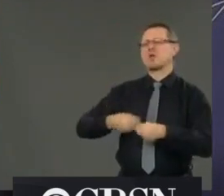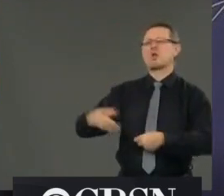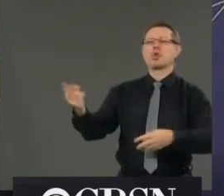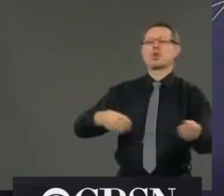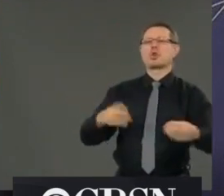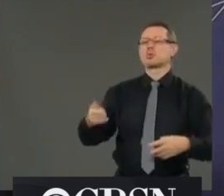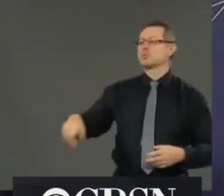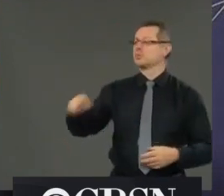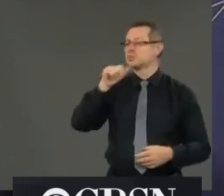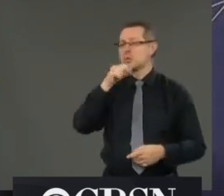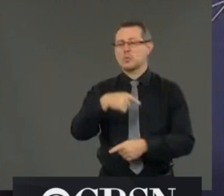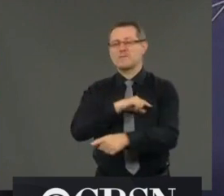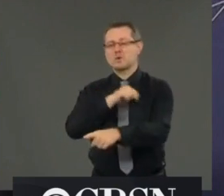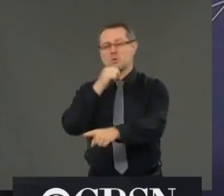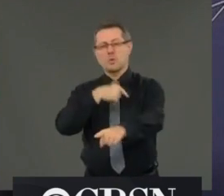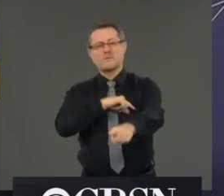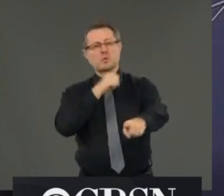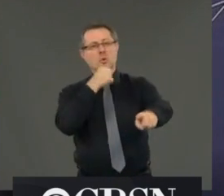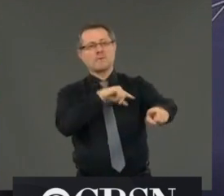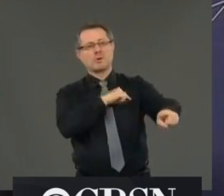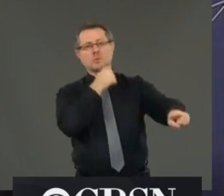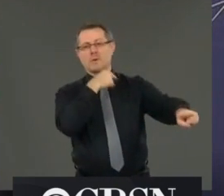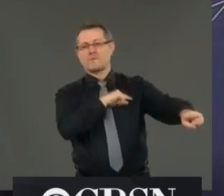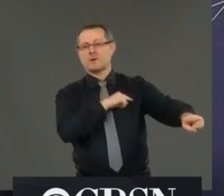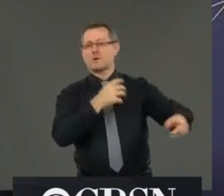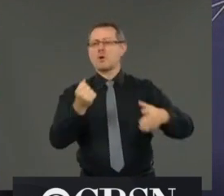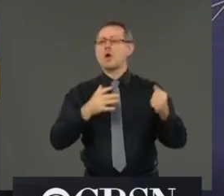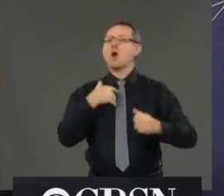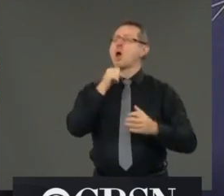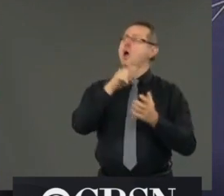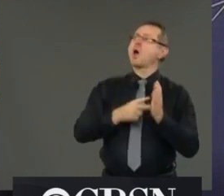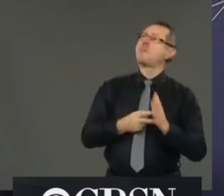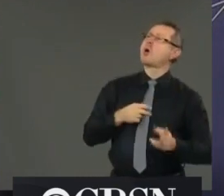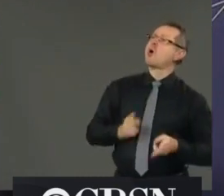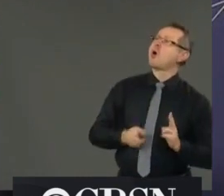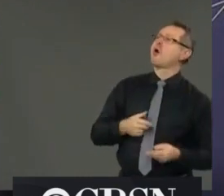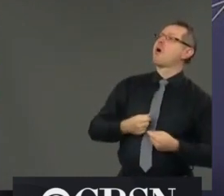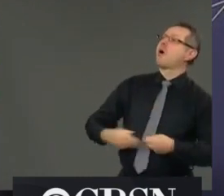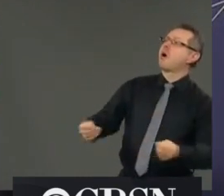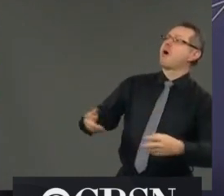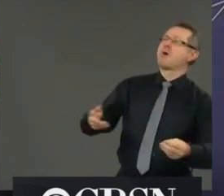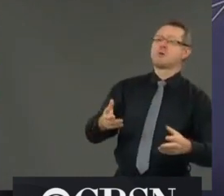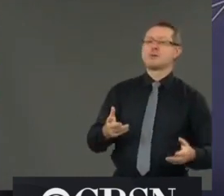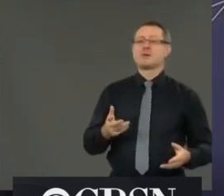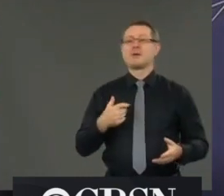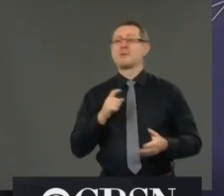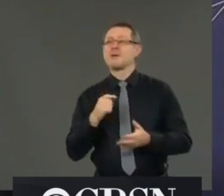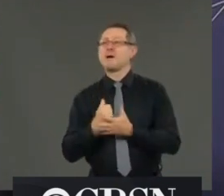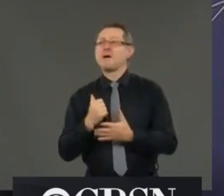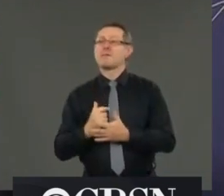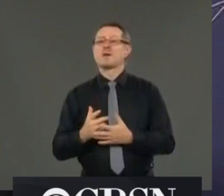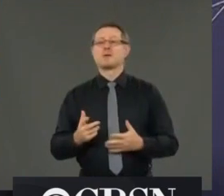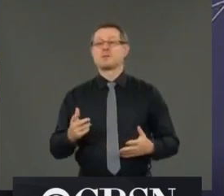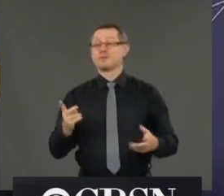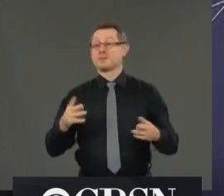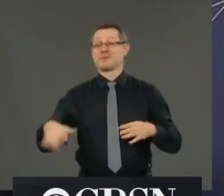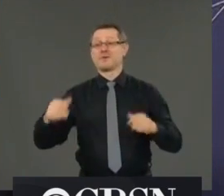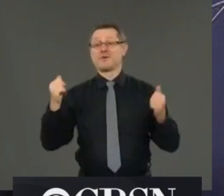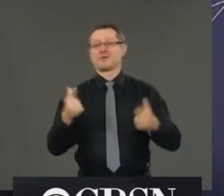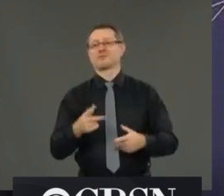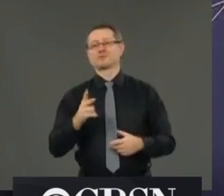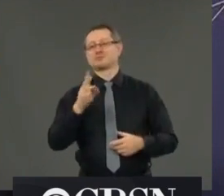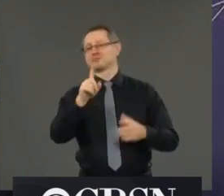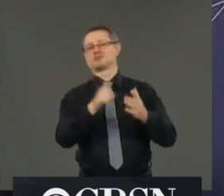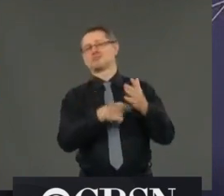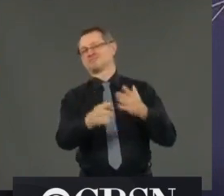rushing to move the checks very quickly because we wanted to get money out to people. And everyone in this room is going to say, but you should have never